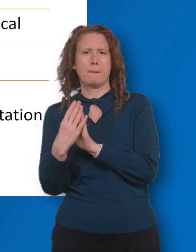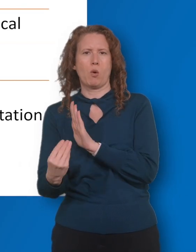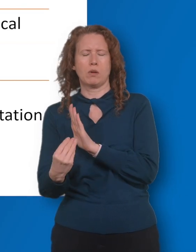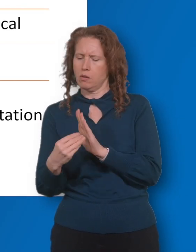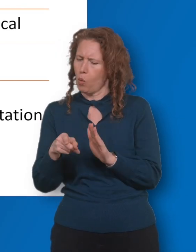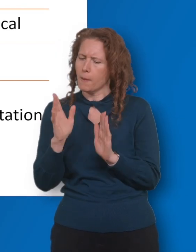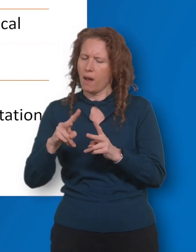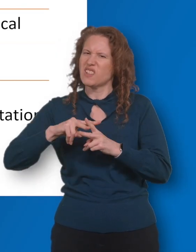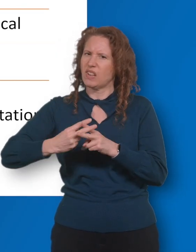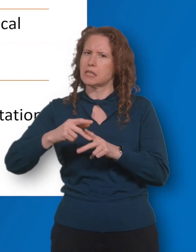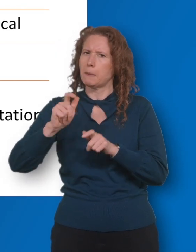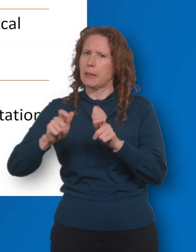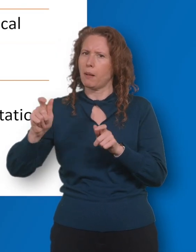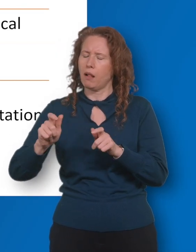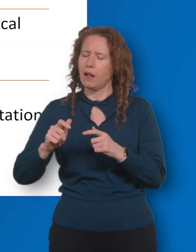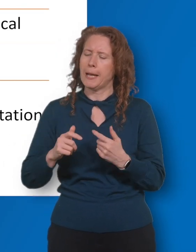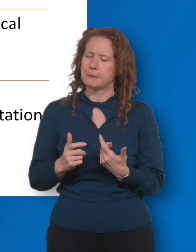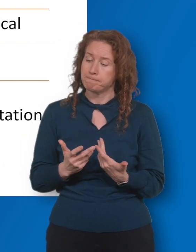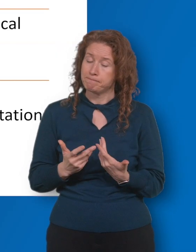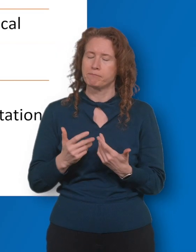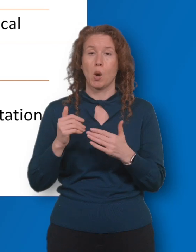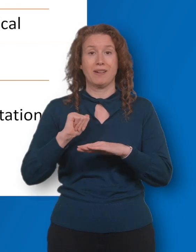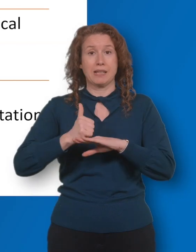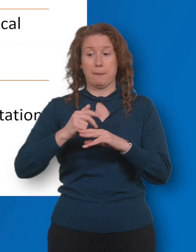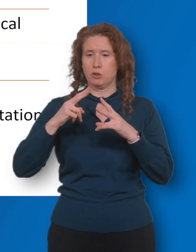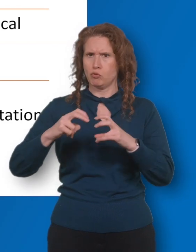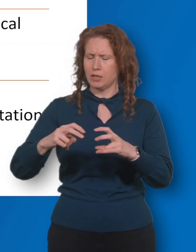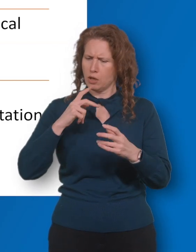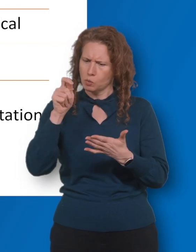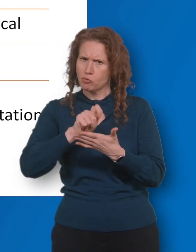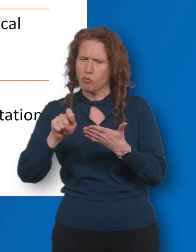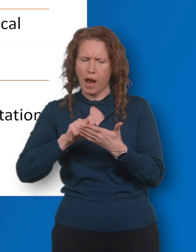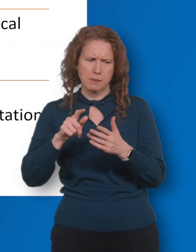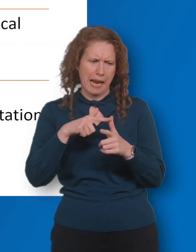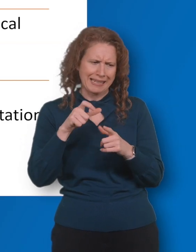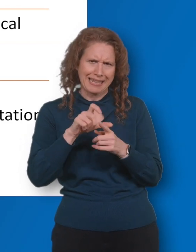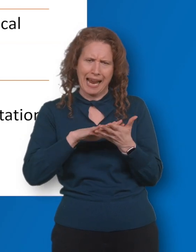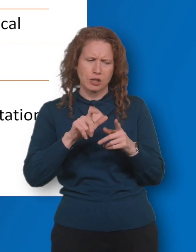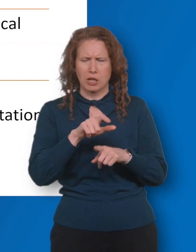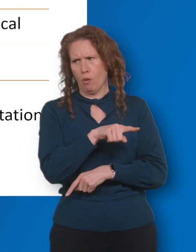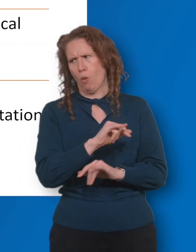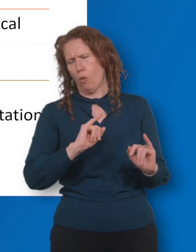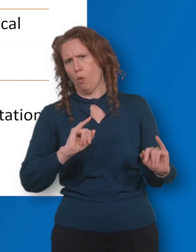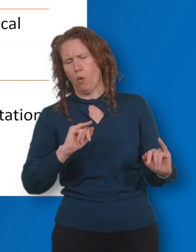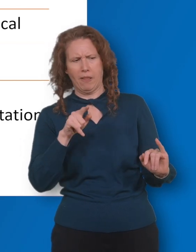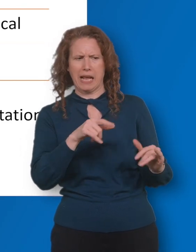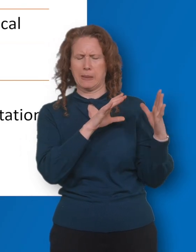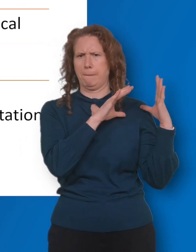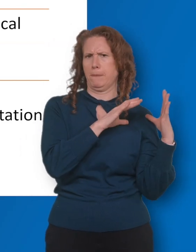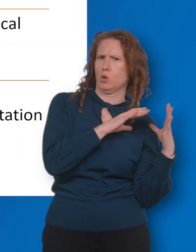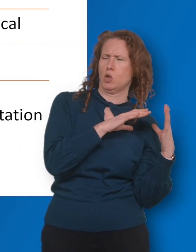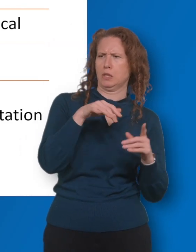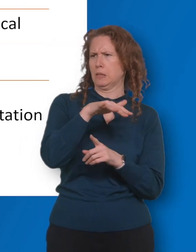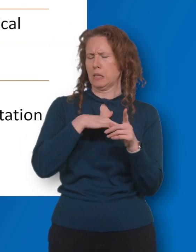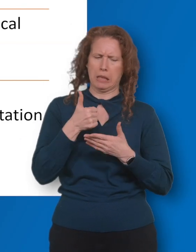fixing, right? Established researchers will write about ADHDers as, quote, a burden to